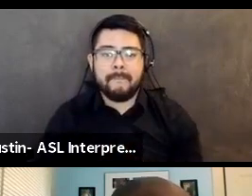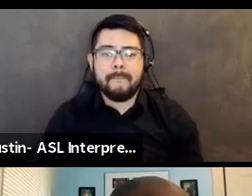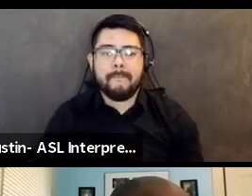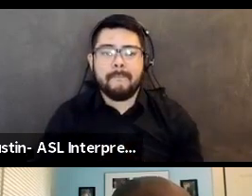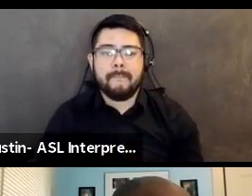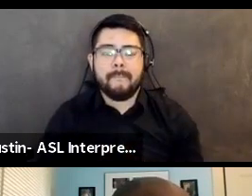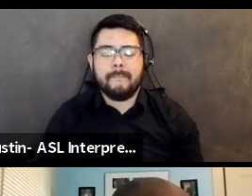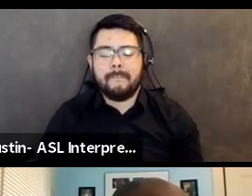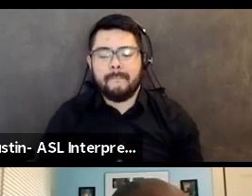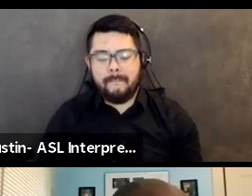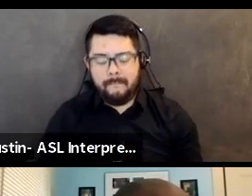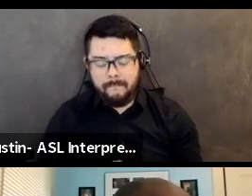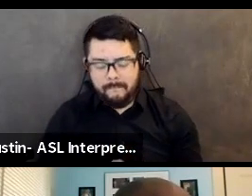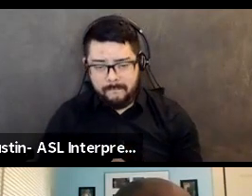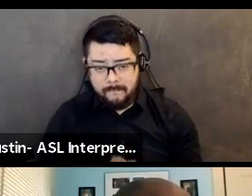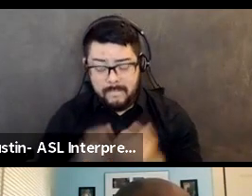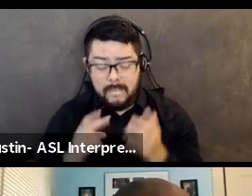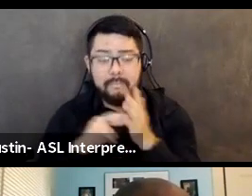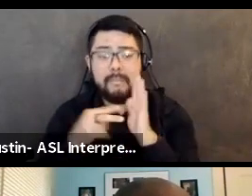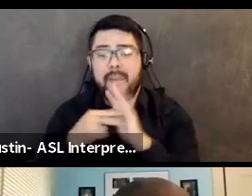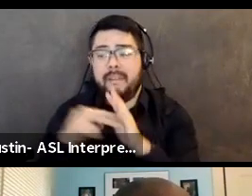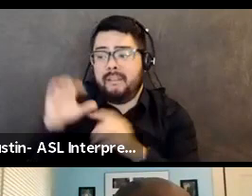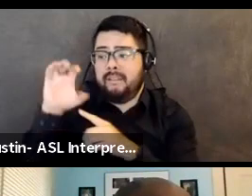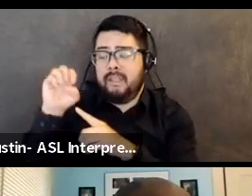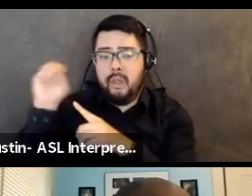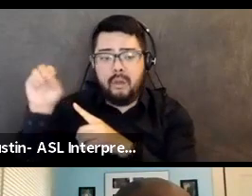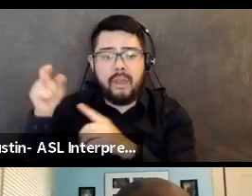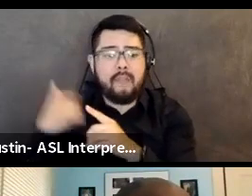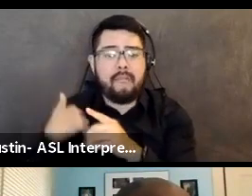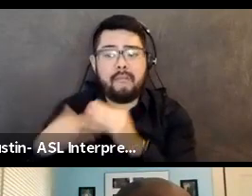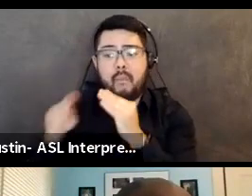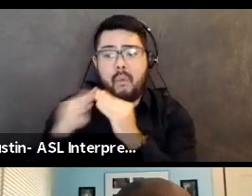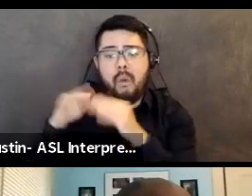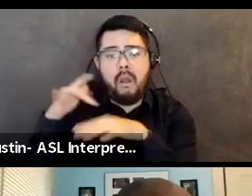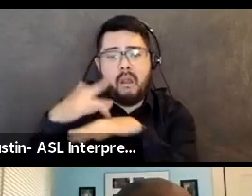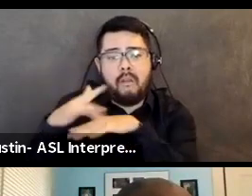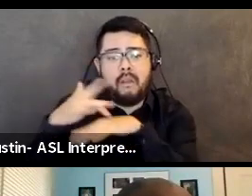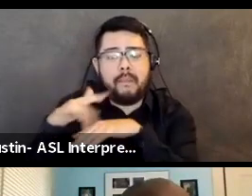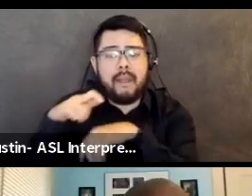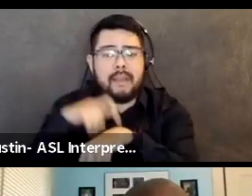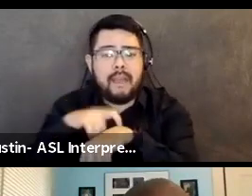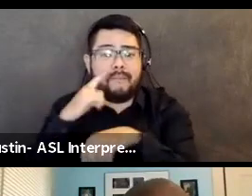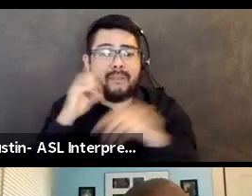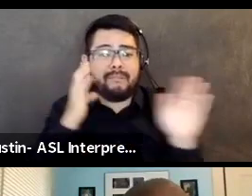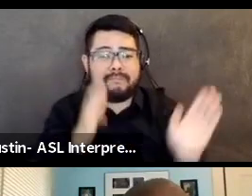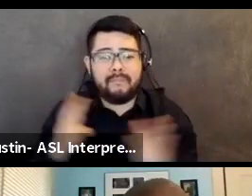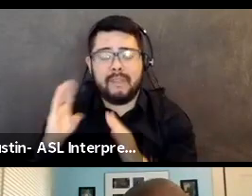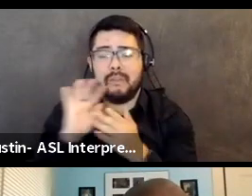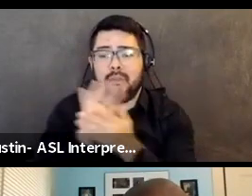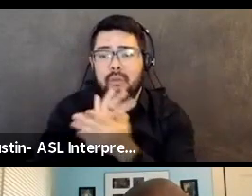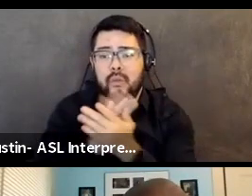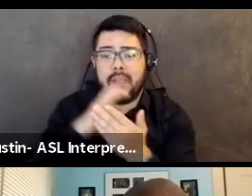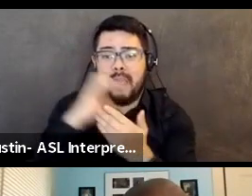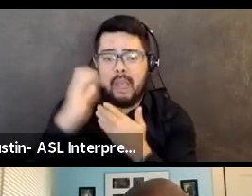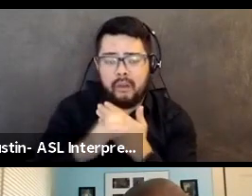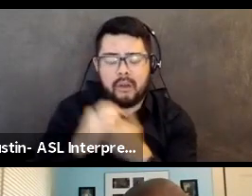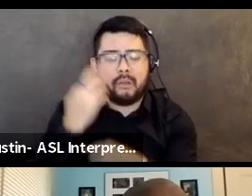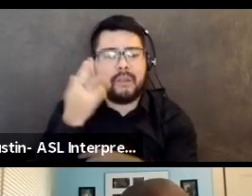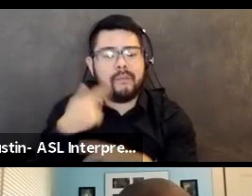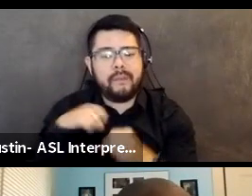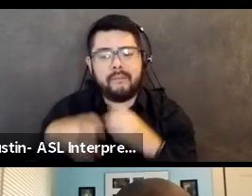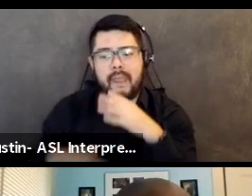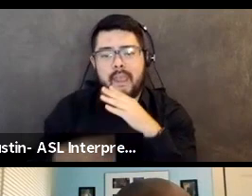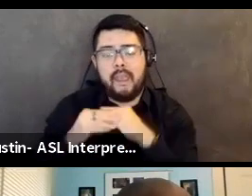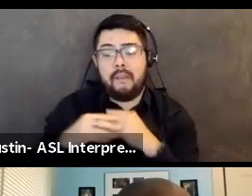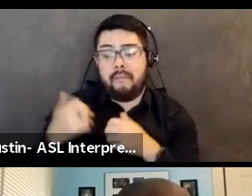this allows the ceo additional flexibility in planning the school calendar by adding veterans day to the list